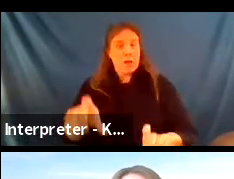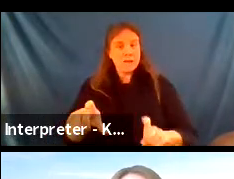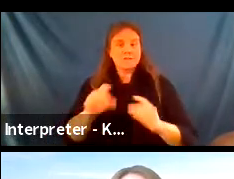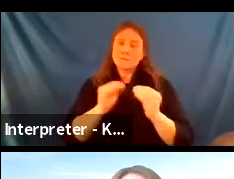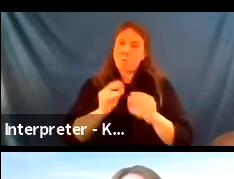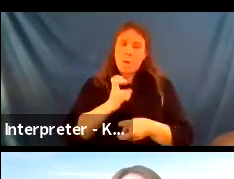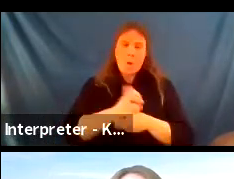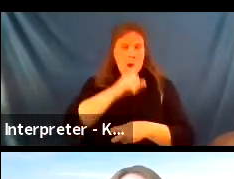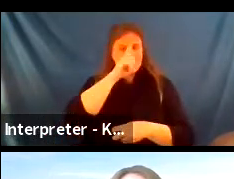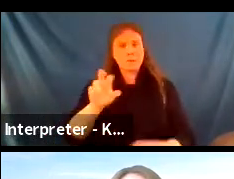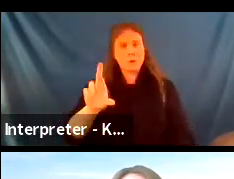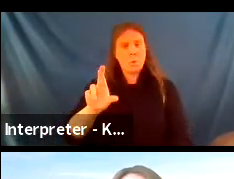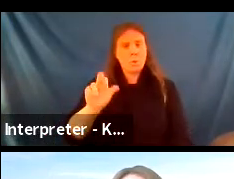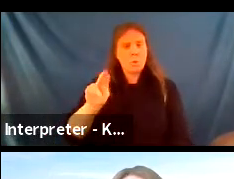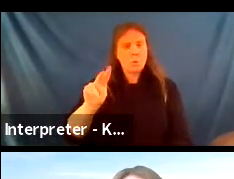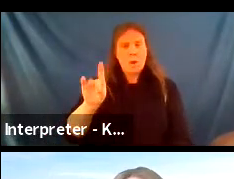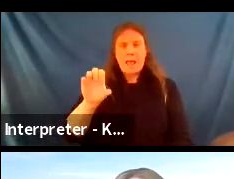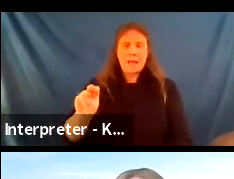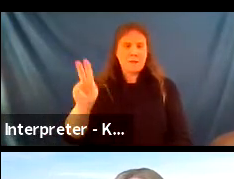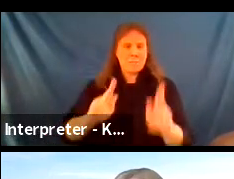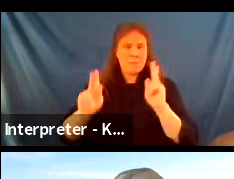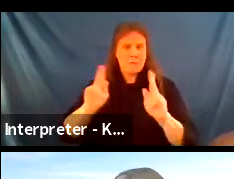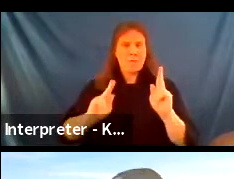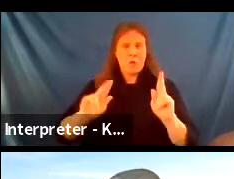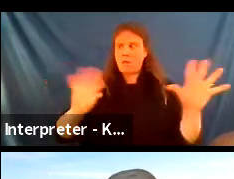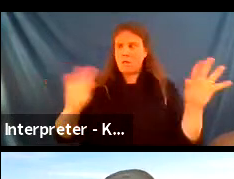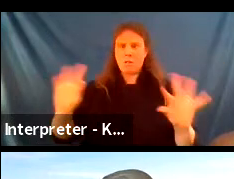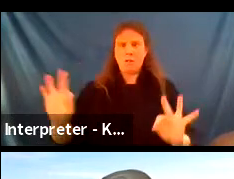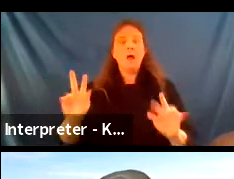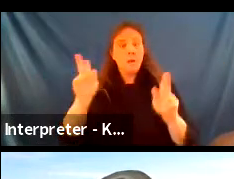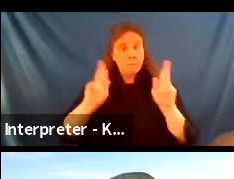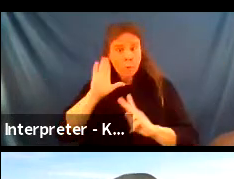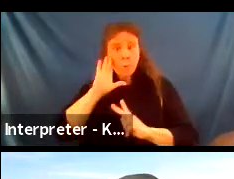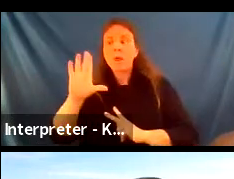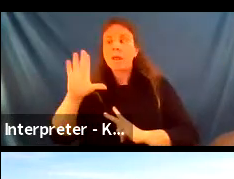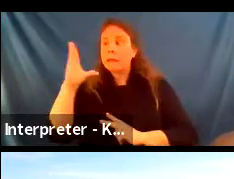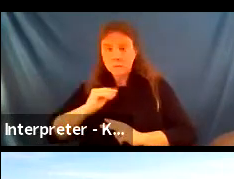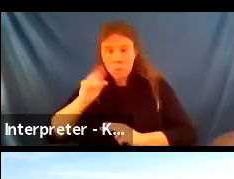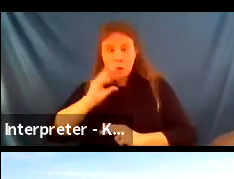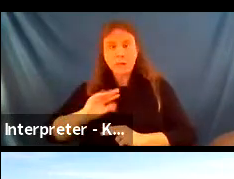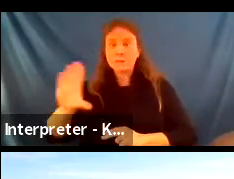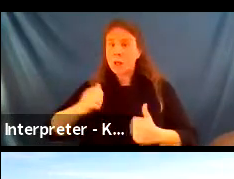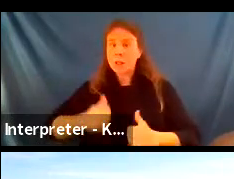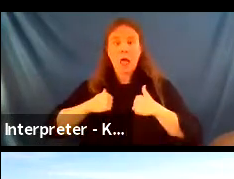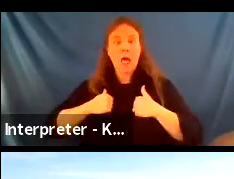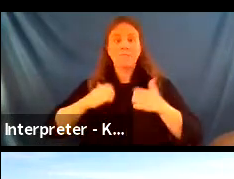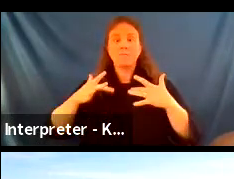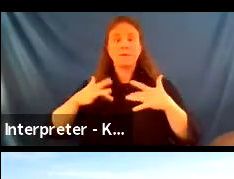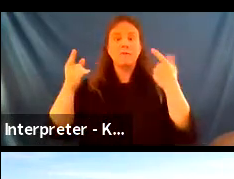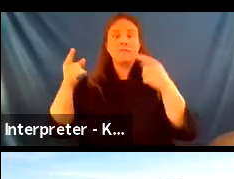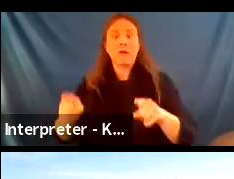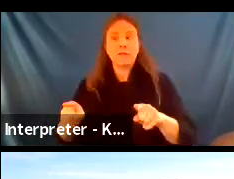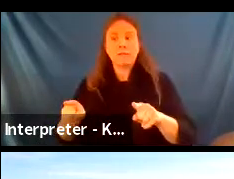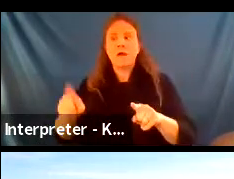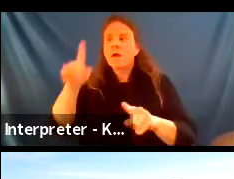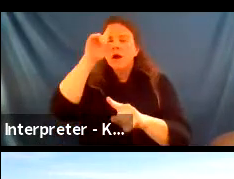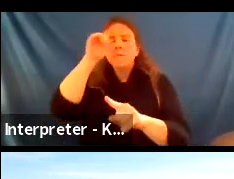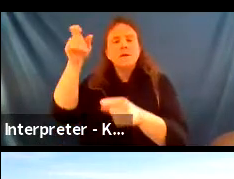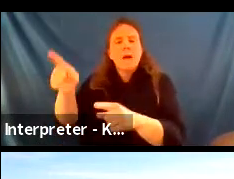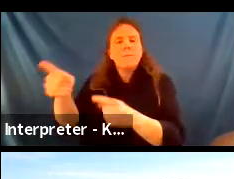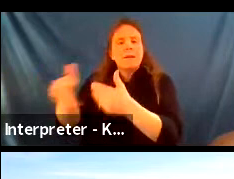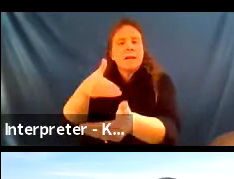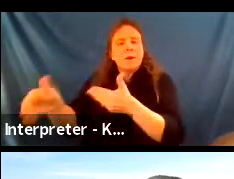out, people are going to have events that occur in life just because they were going to occur anyway, and the vaccination is